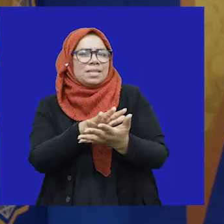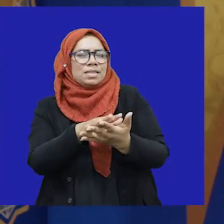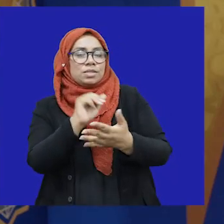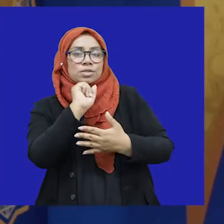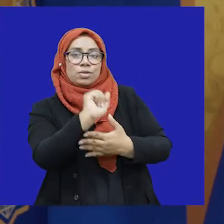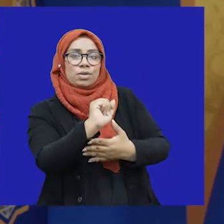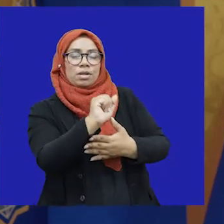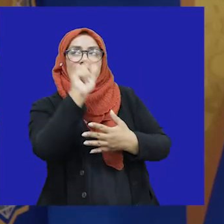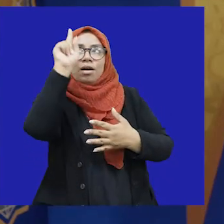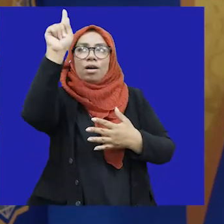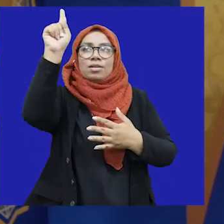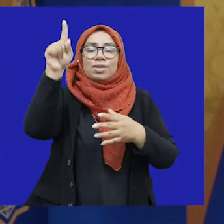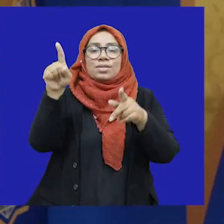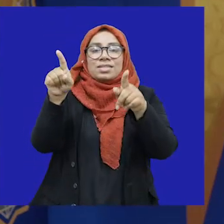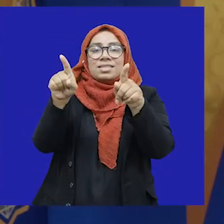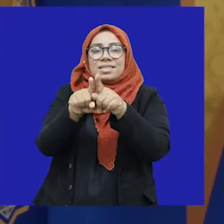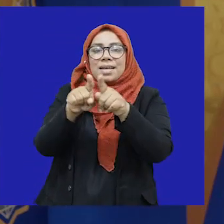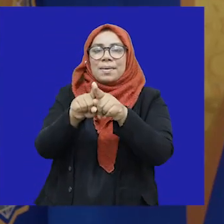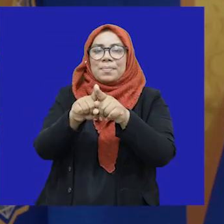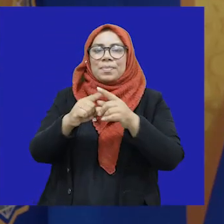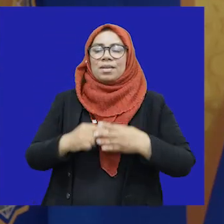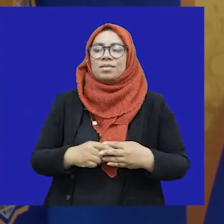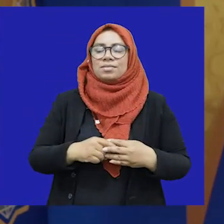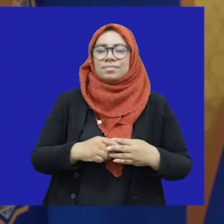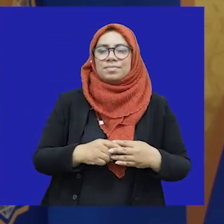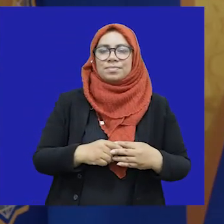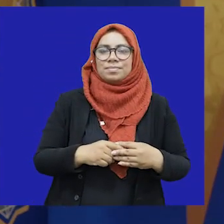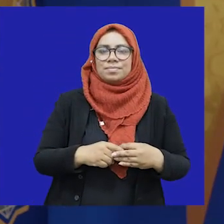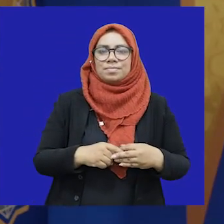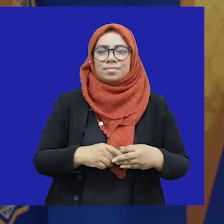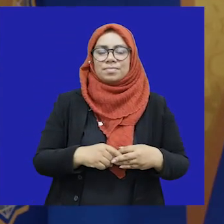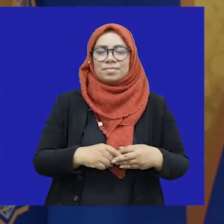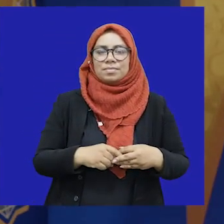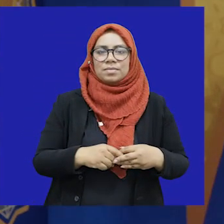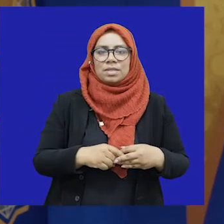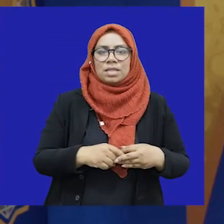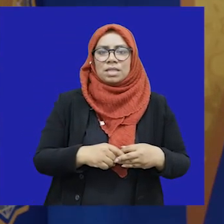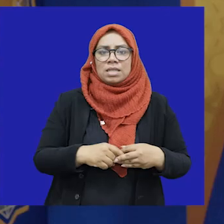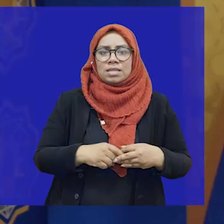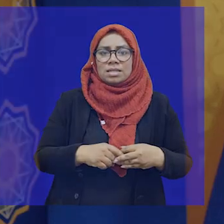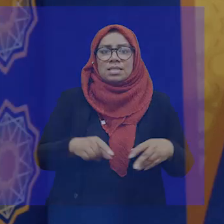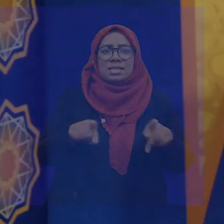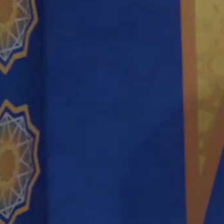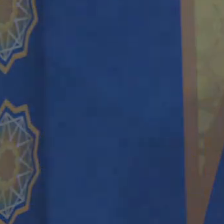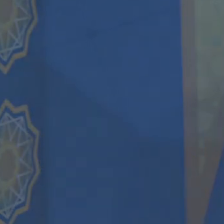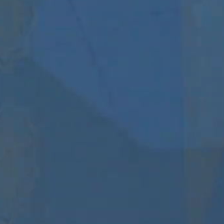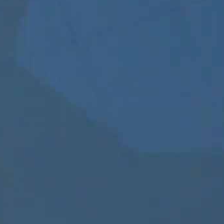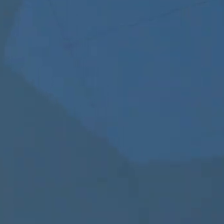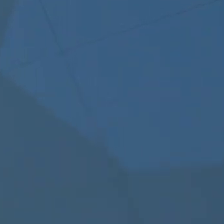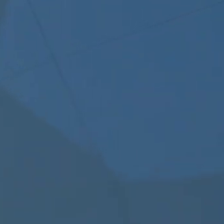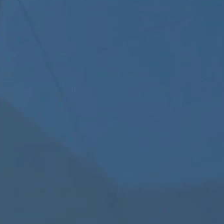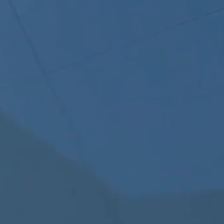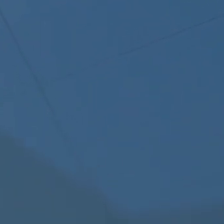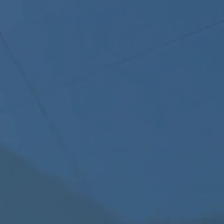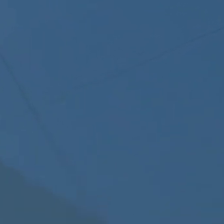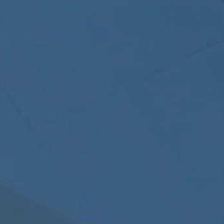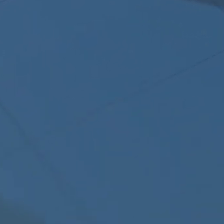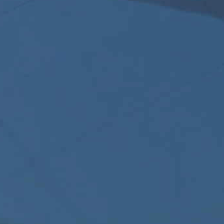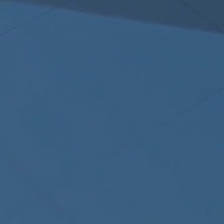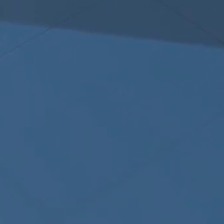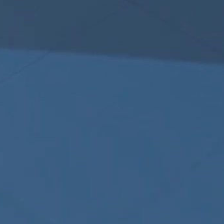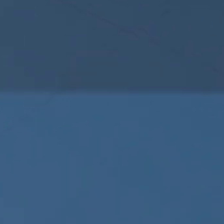our lives and strengthen our faith. Assalamu alaikum wa rahmatullahi wa barakatuh.